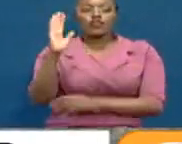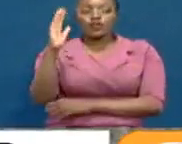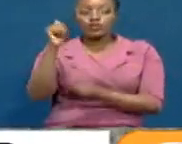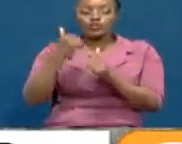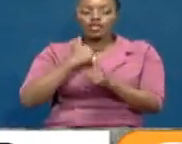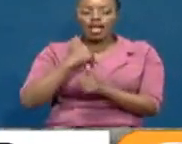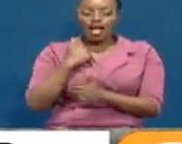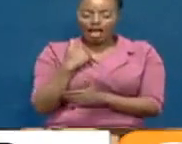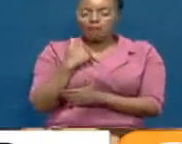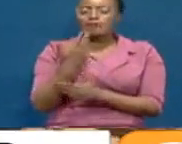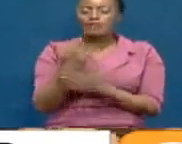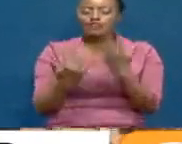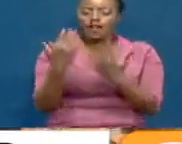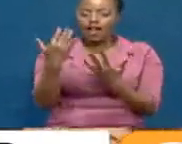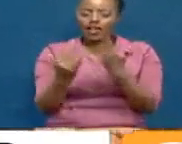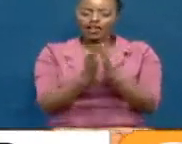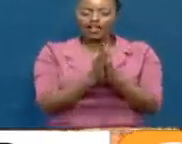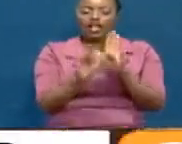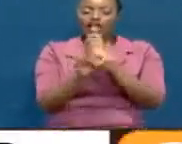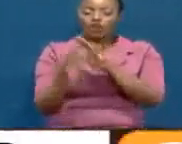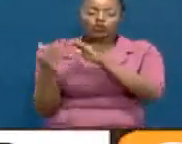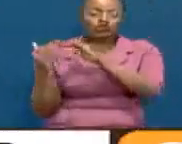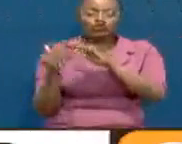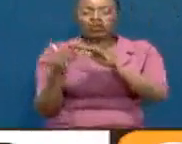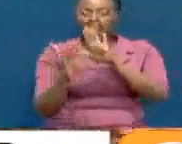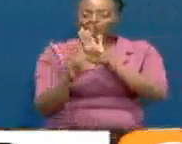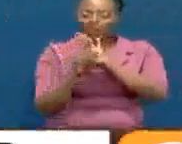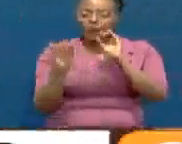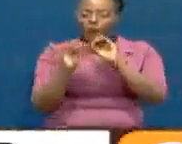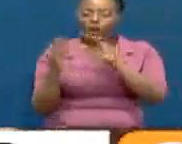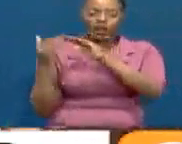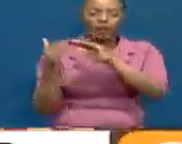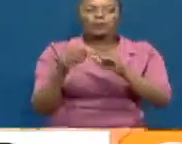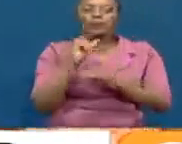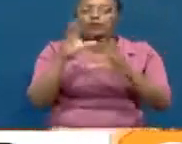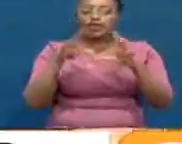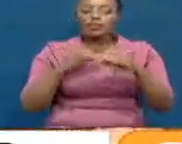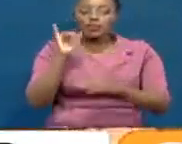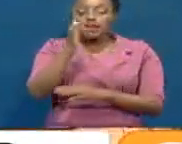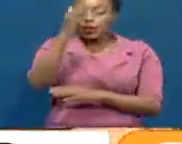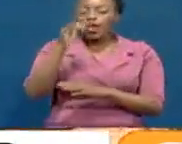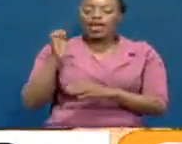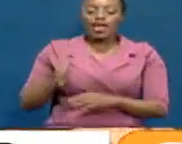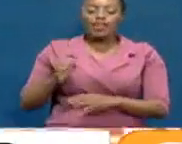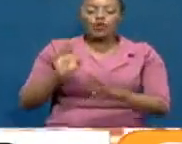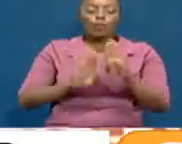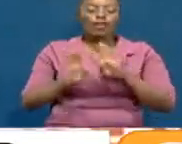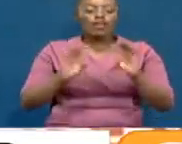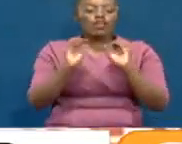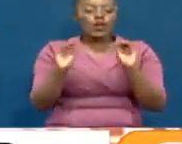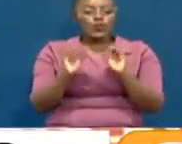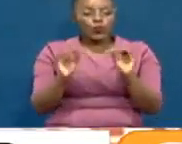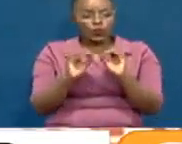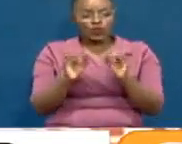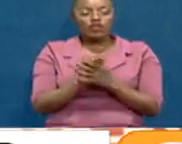which has been threatened by fires and illegal logging. We should not experience moratorium because of unethical behavior between or